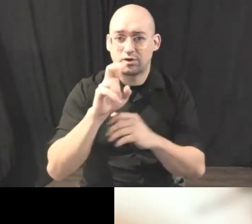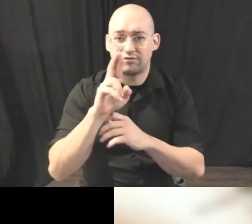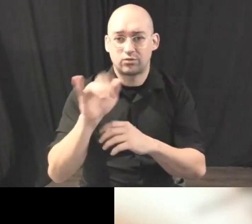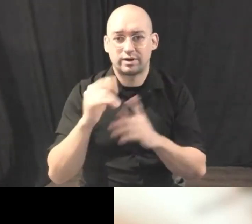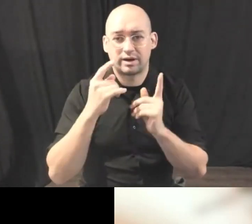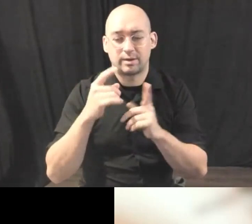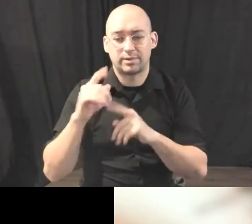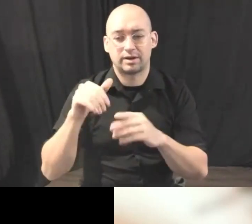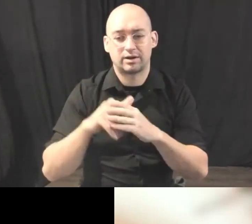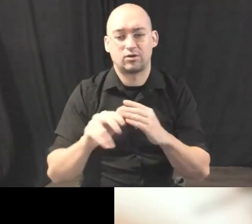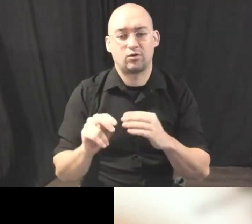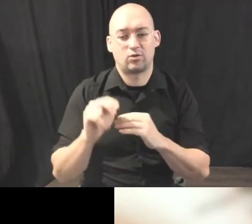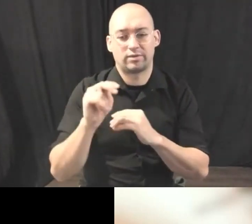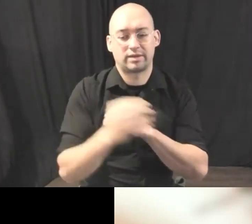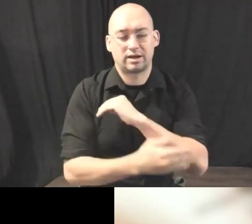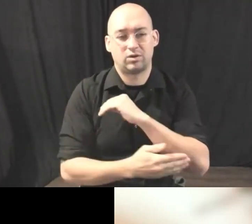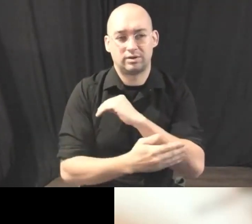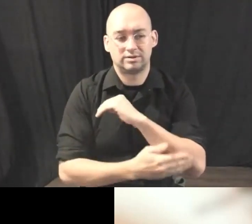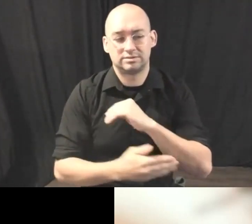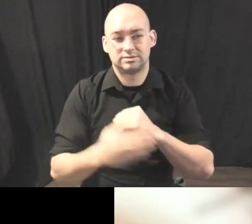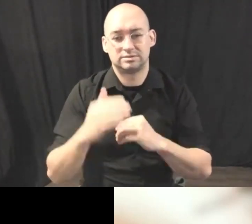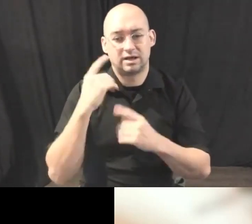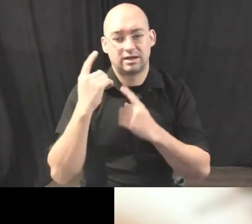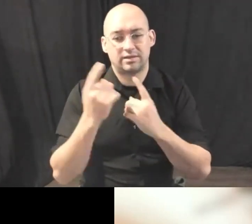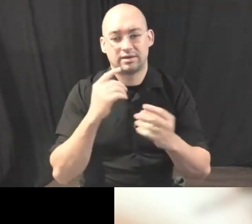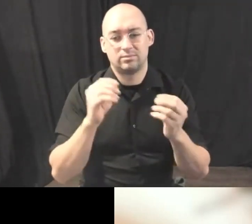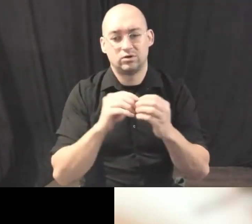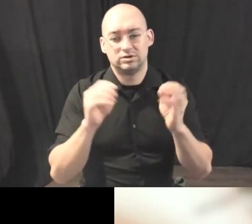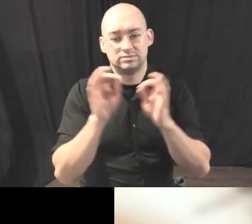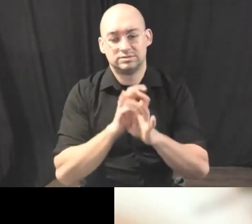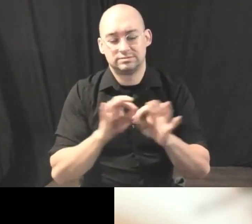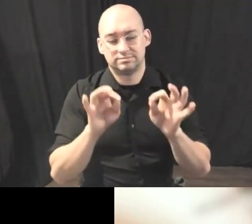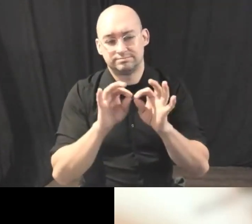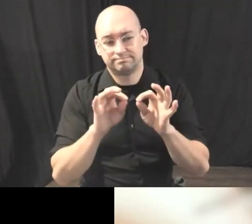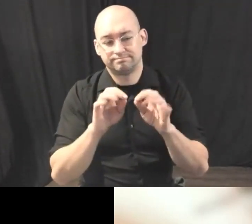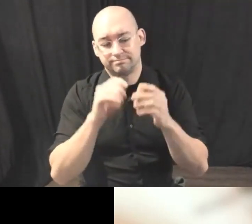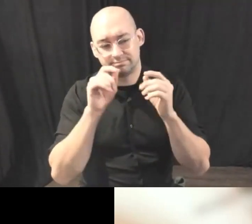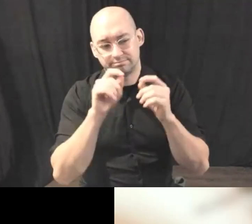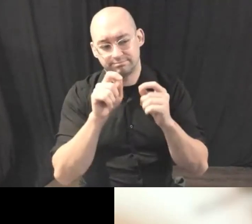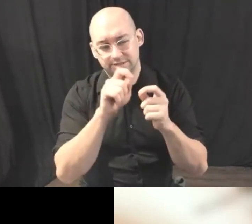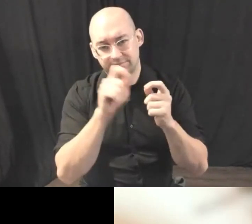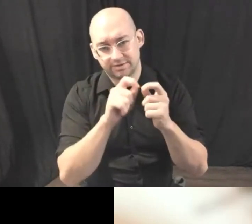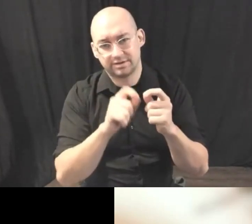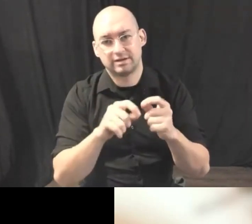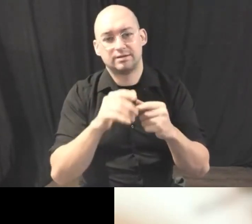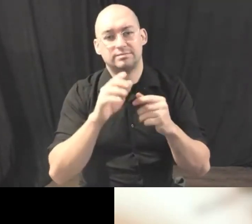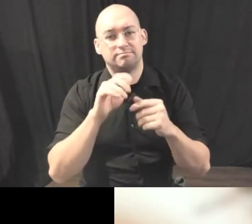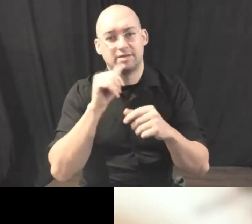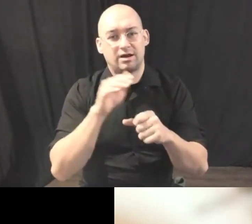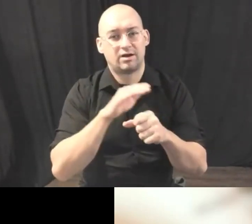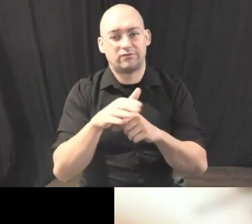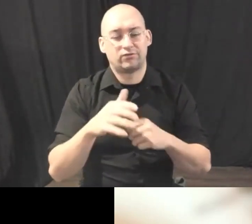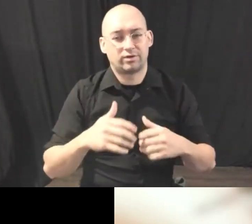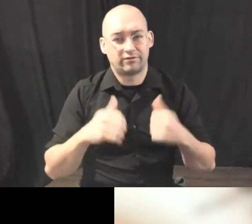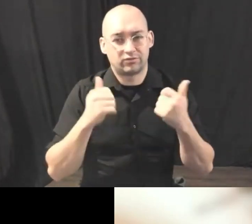northern counties, and I think more specifically the lack of recovery, and I'm so glad to hear that there is